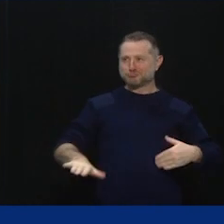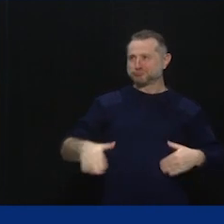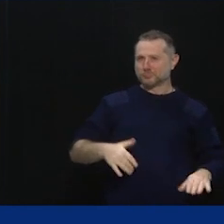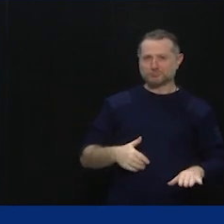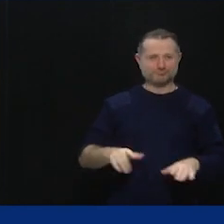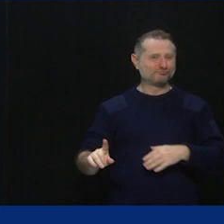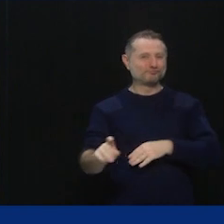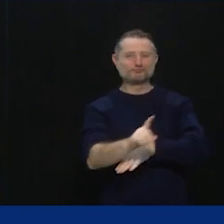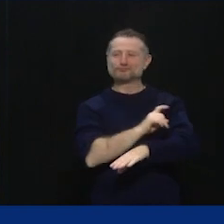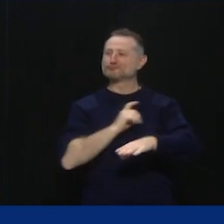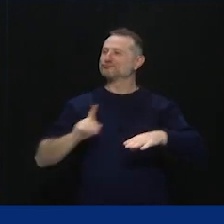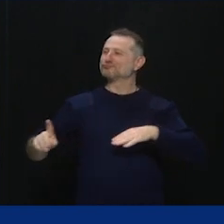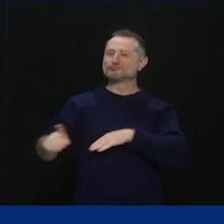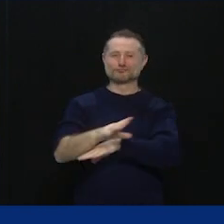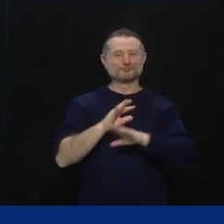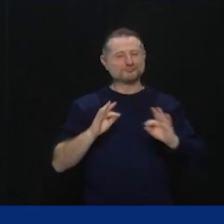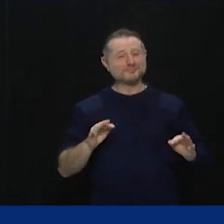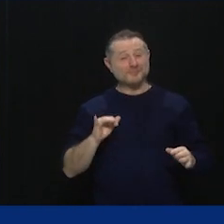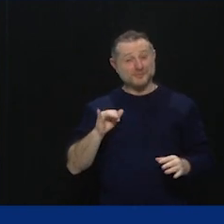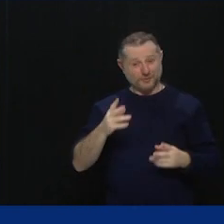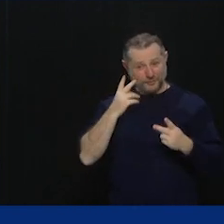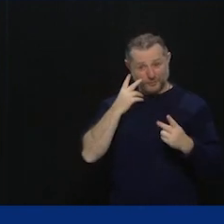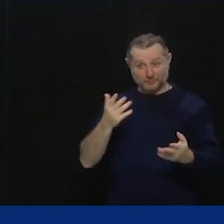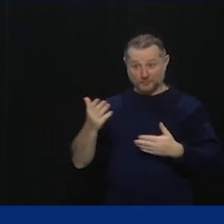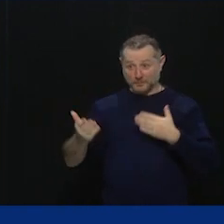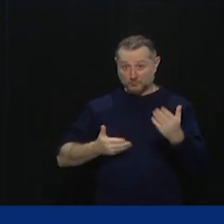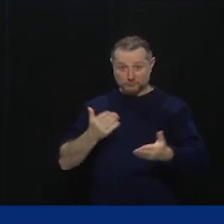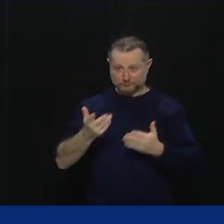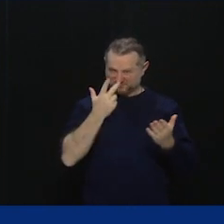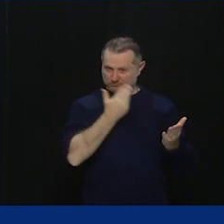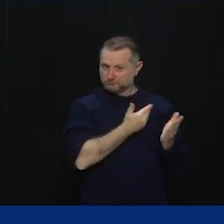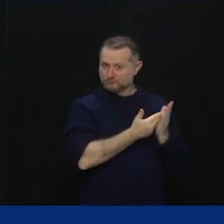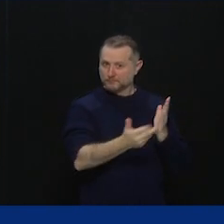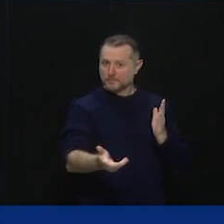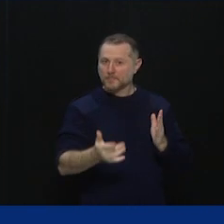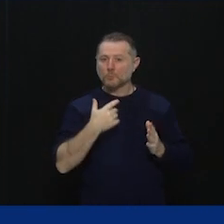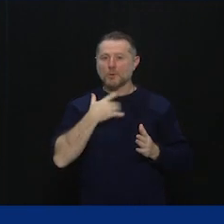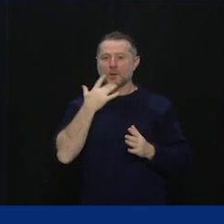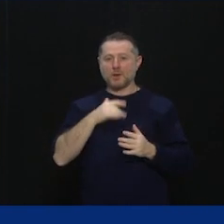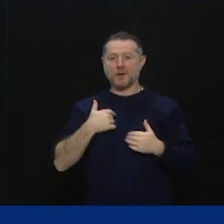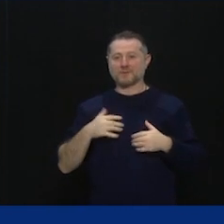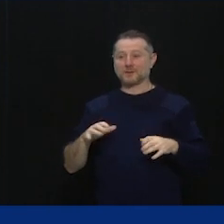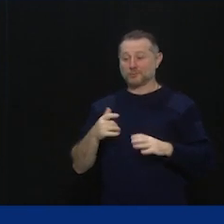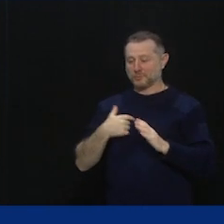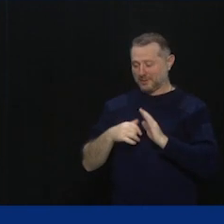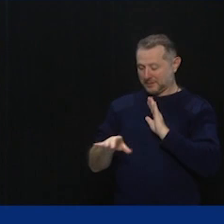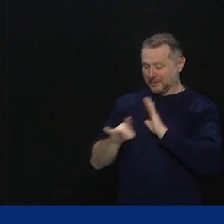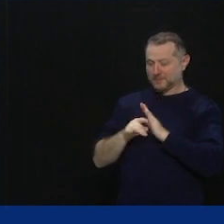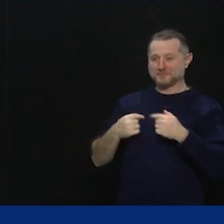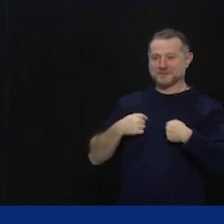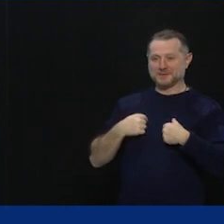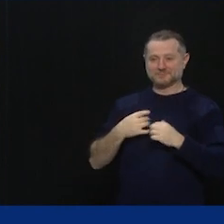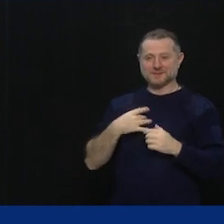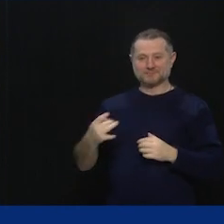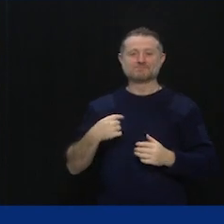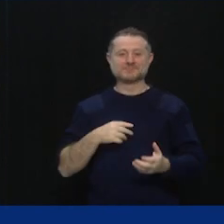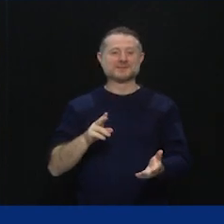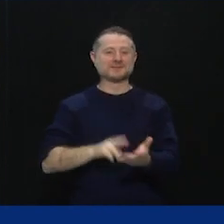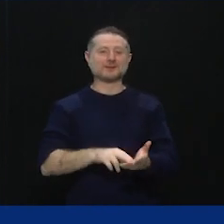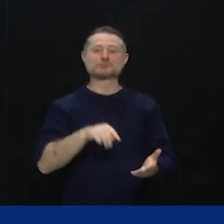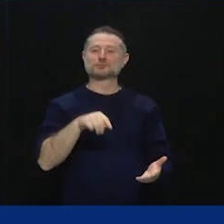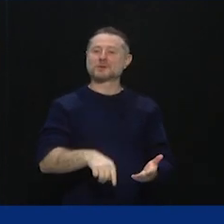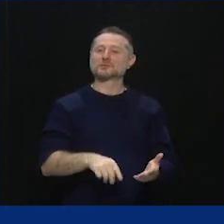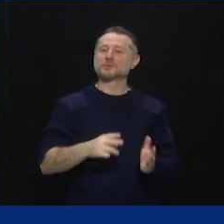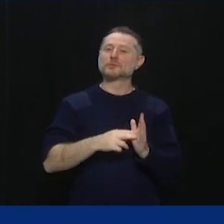were, thankfully selected to be the master developer and signed that contract in 2012. But if it wasn't for